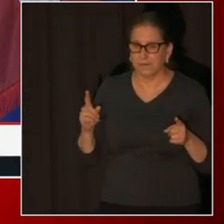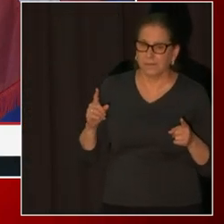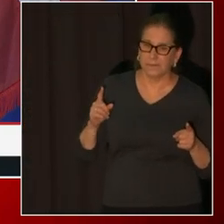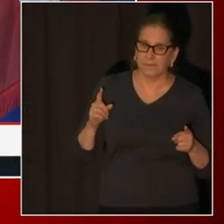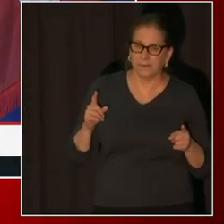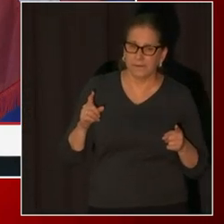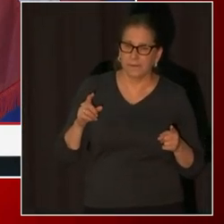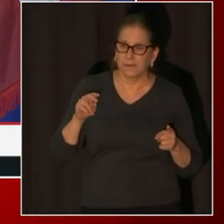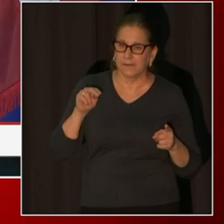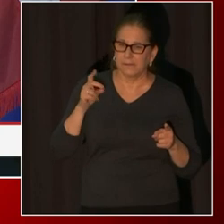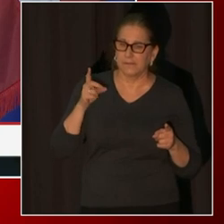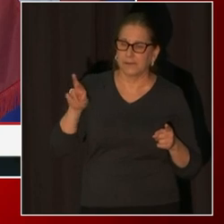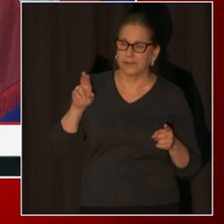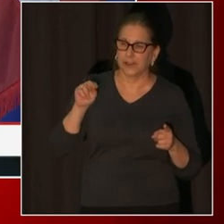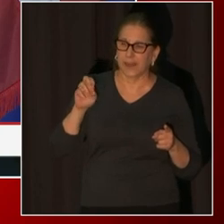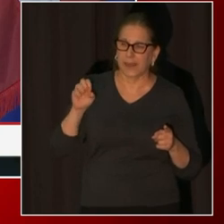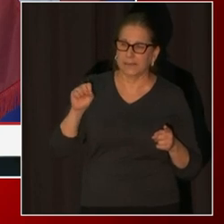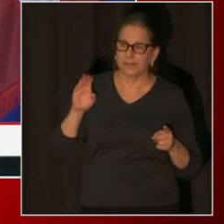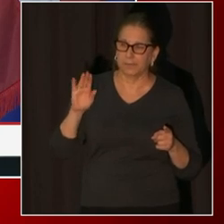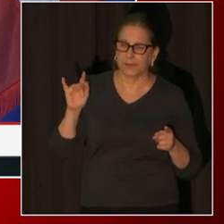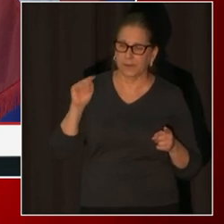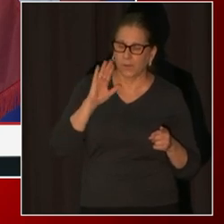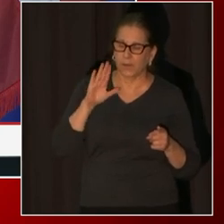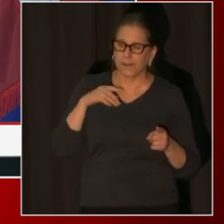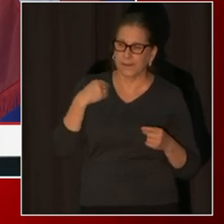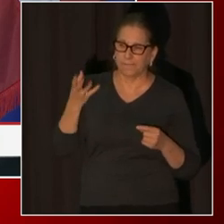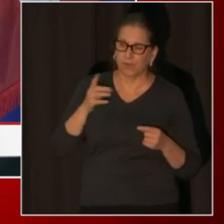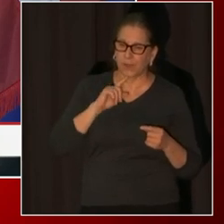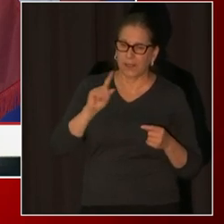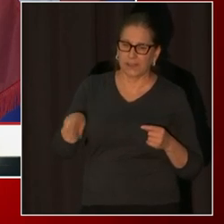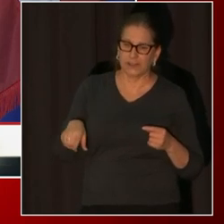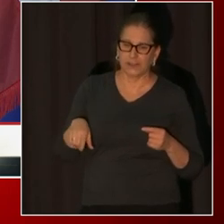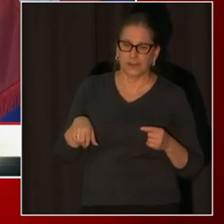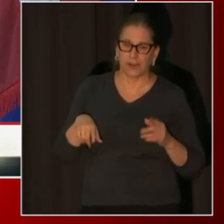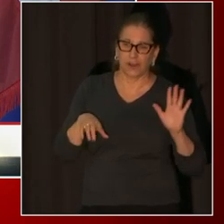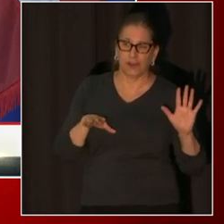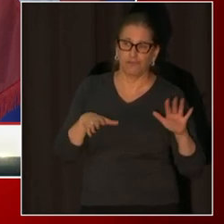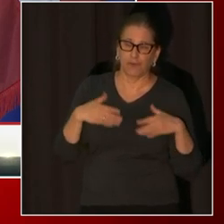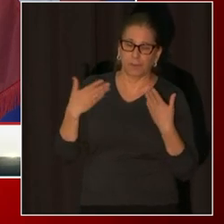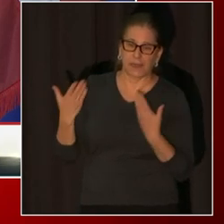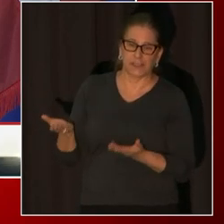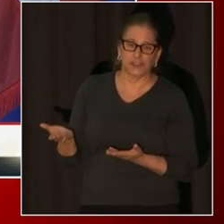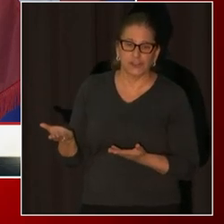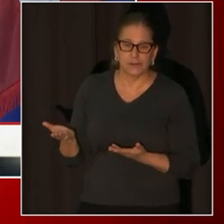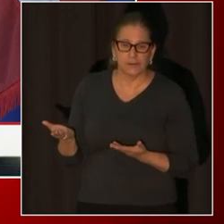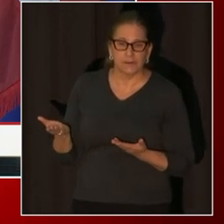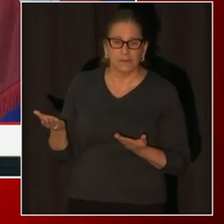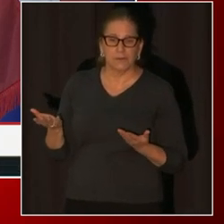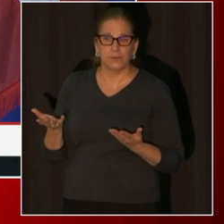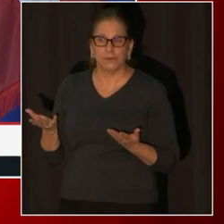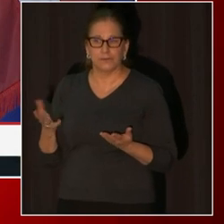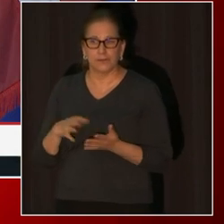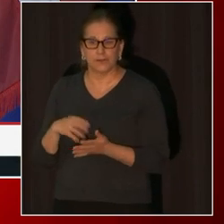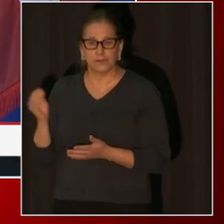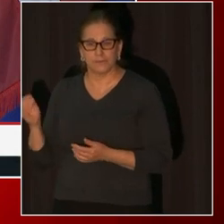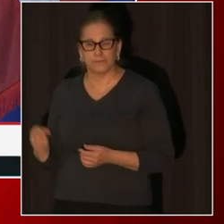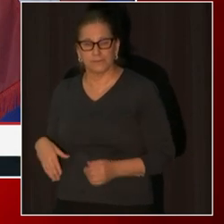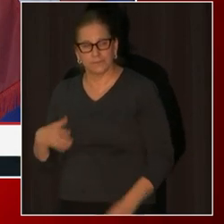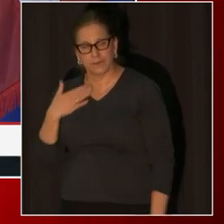a report out on anything that she's found or recommended changes. Yes. Yes,